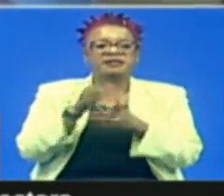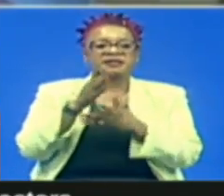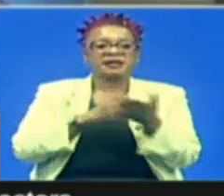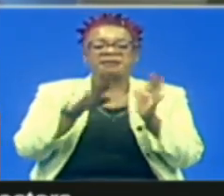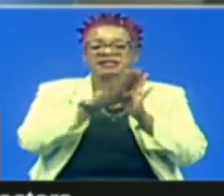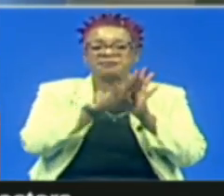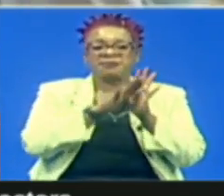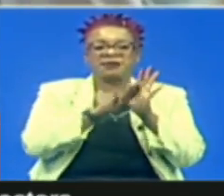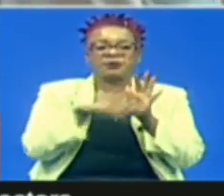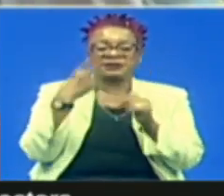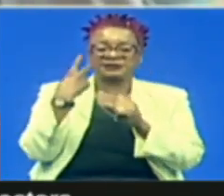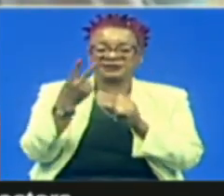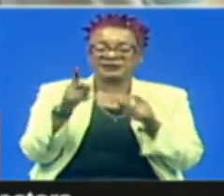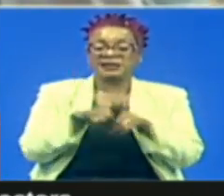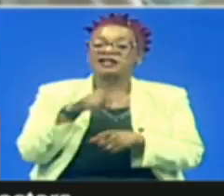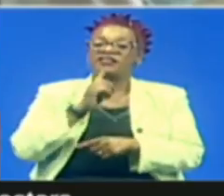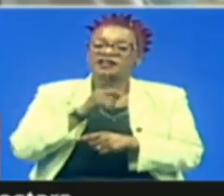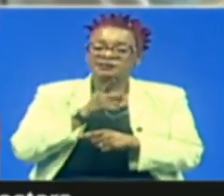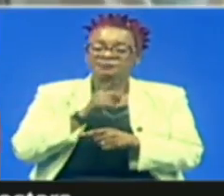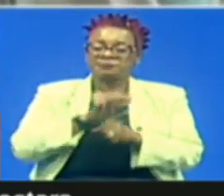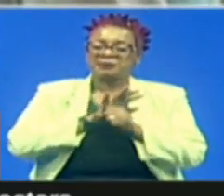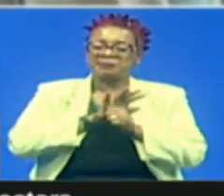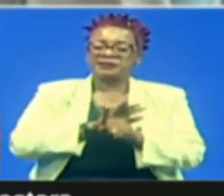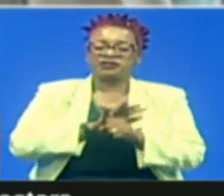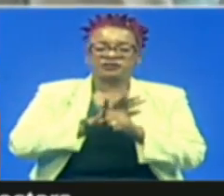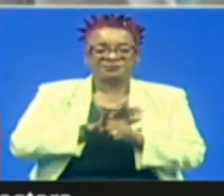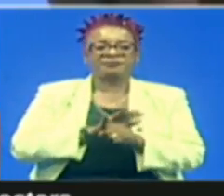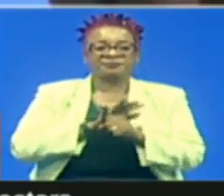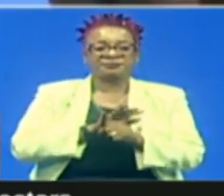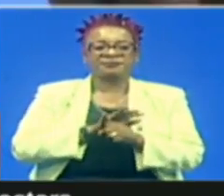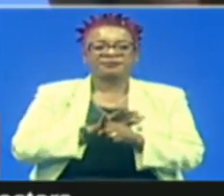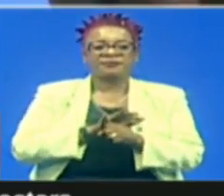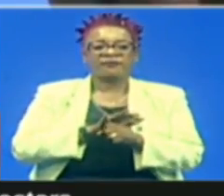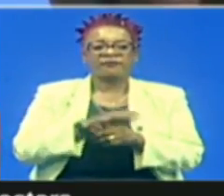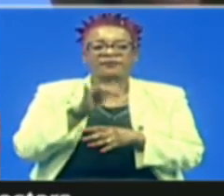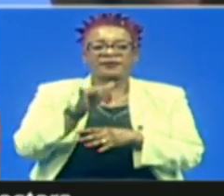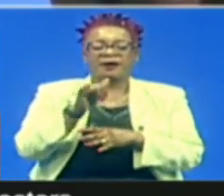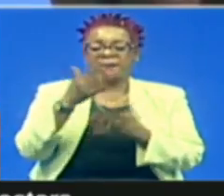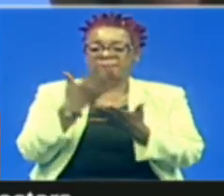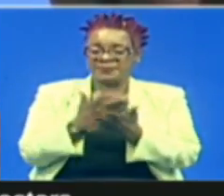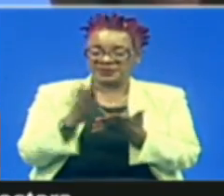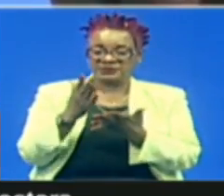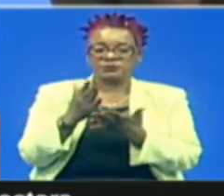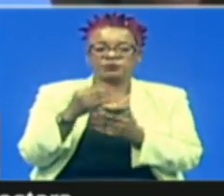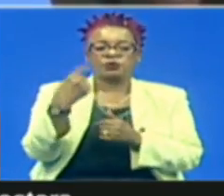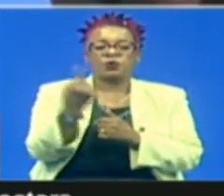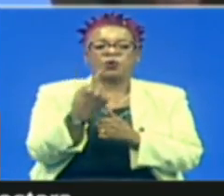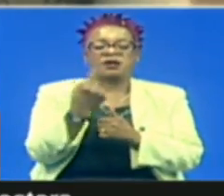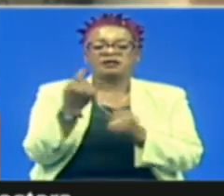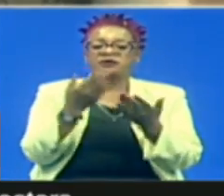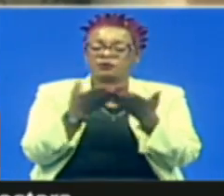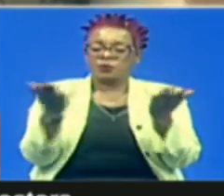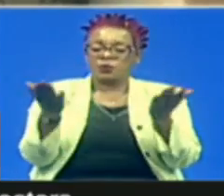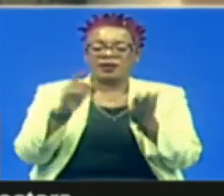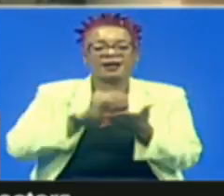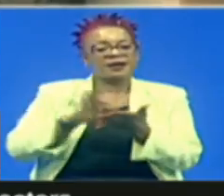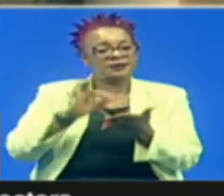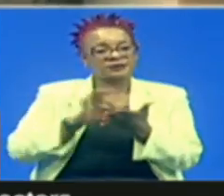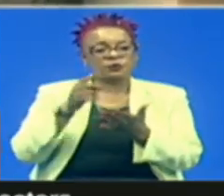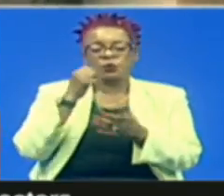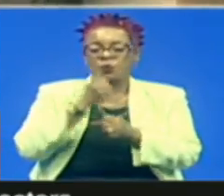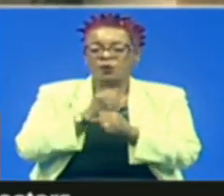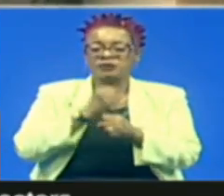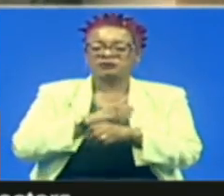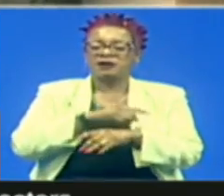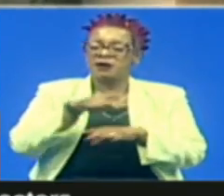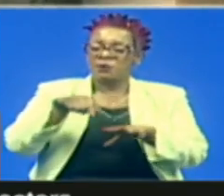viewed as threats. The pressure was on, and a significant part of it was on the shoulders of the clerks who worked long